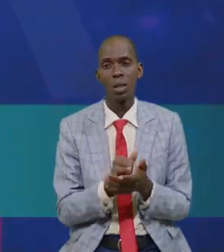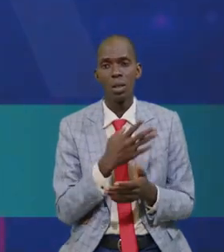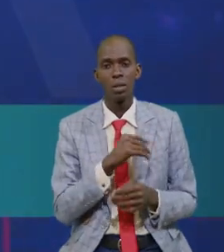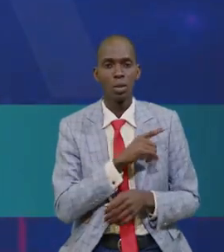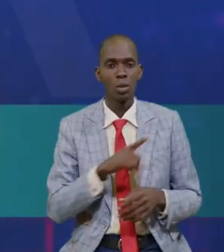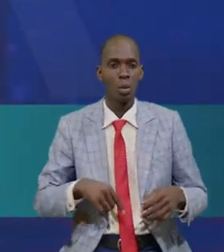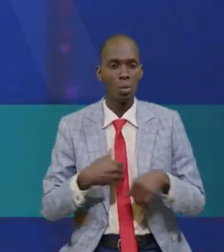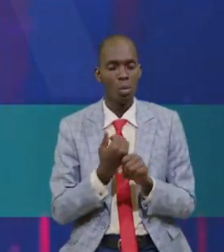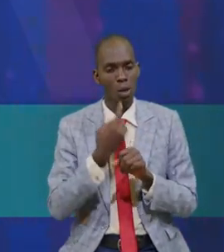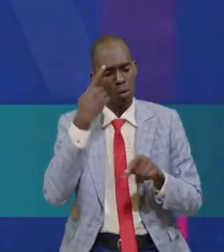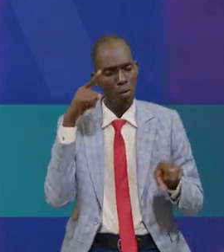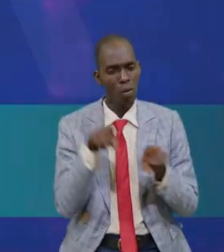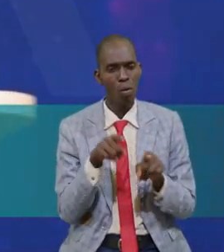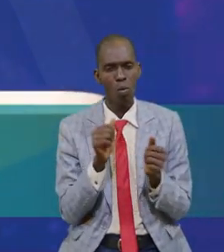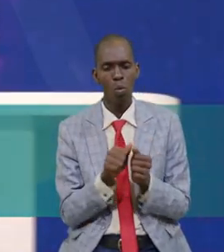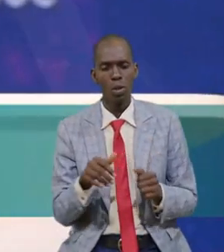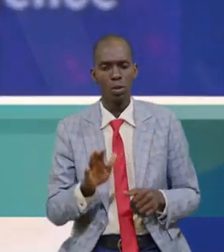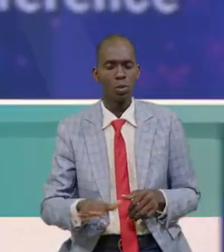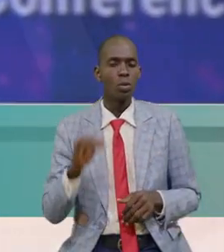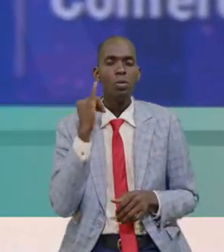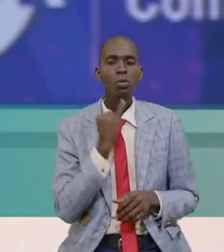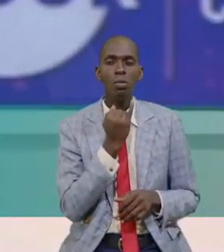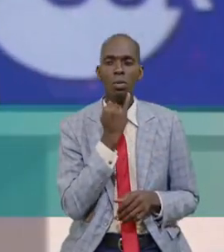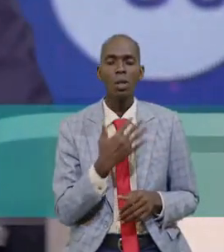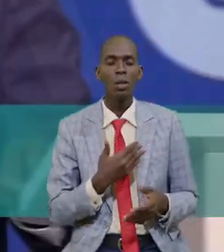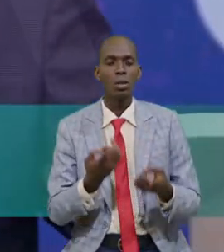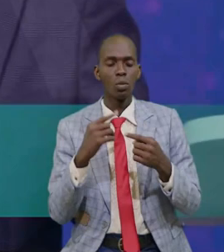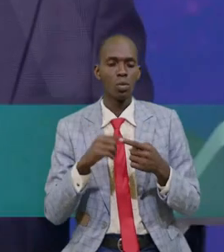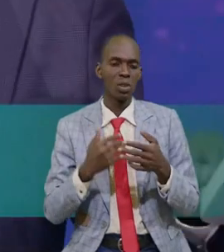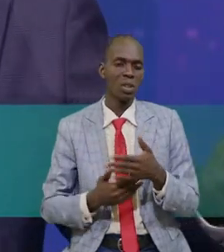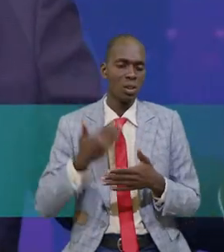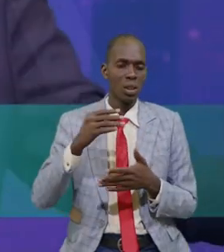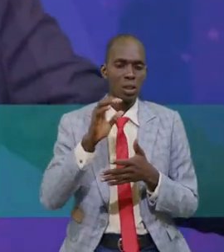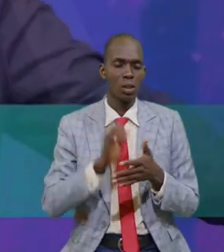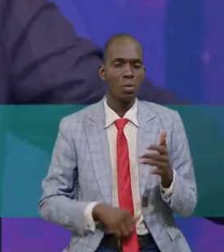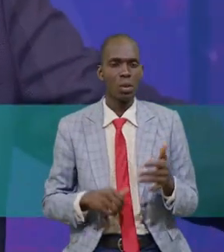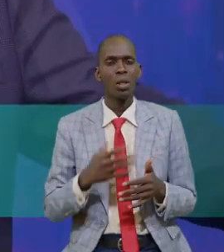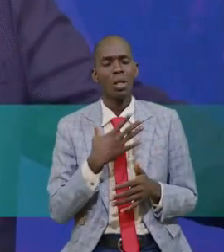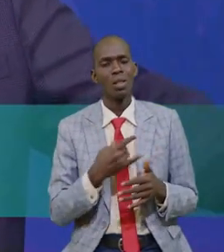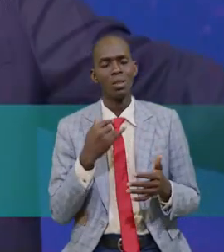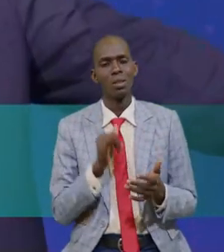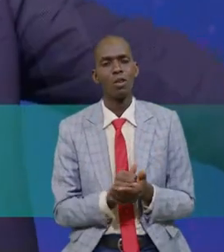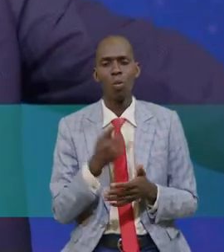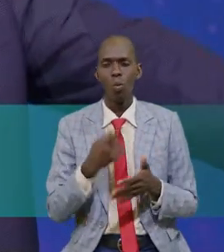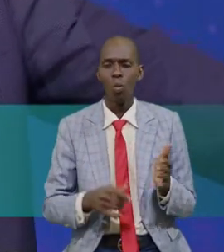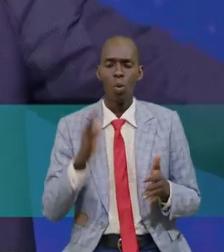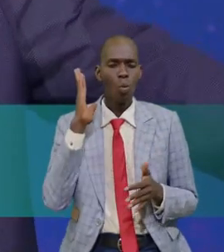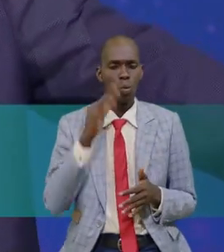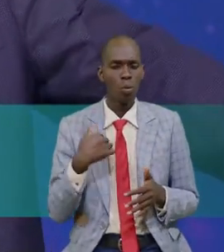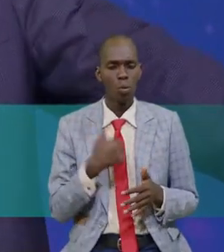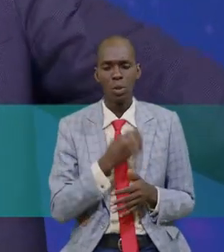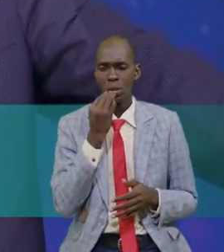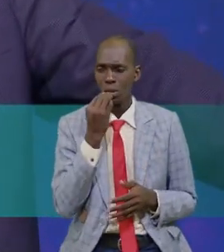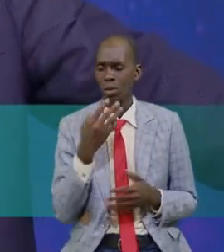with them. And he came to the next chapter. What are we going to eat? Now you made us leave Egypt. Where is